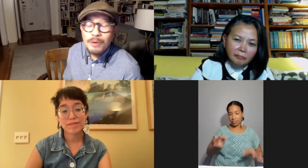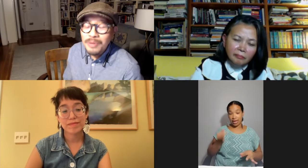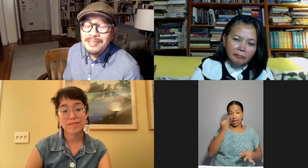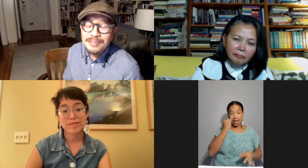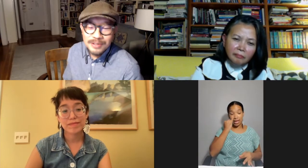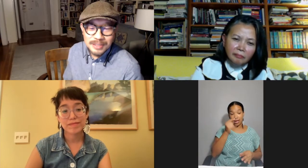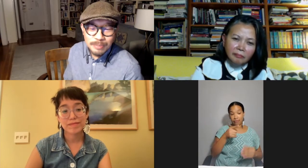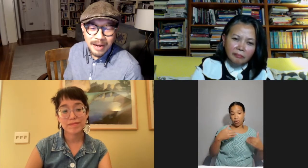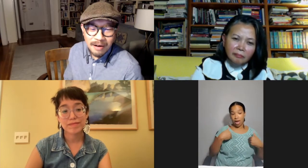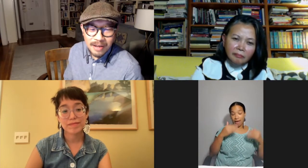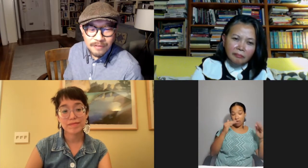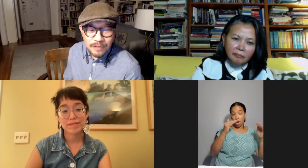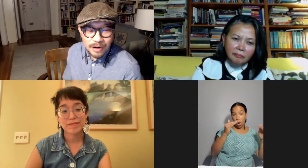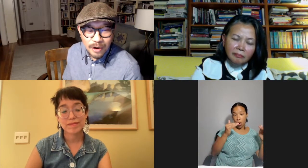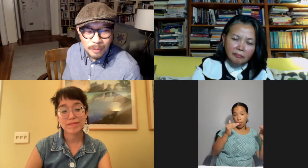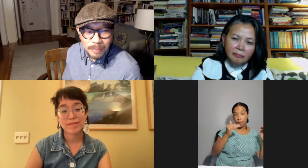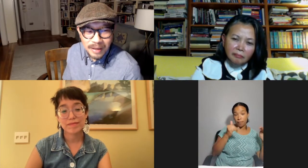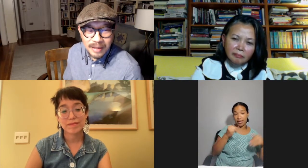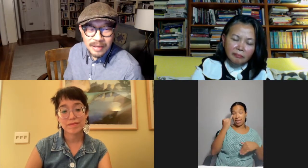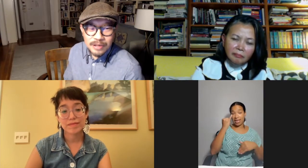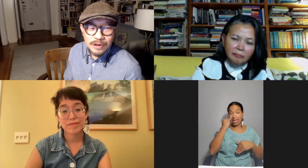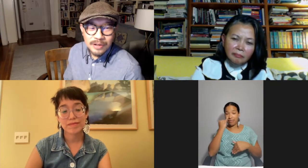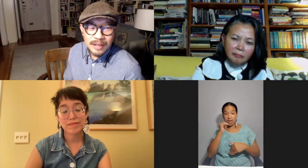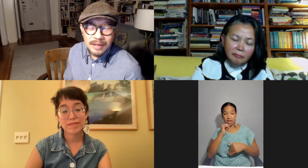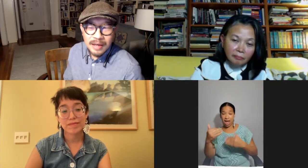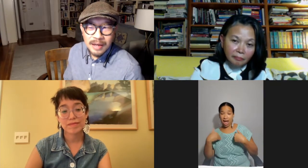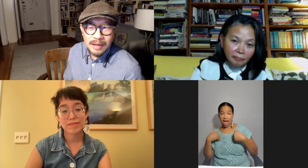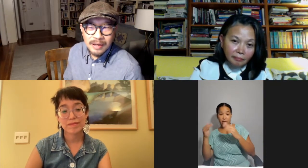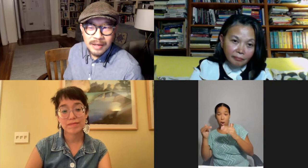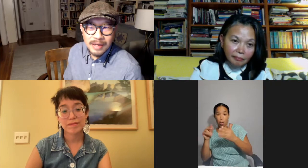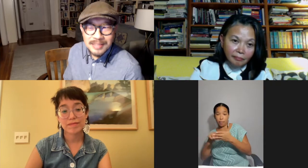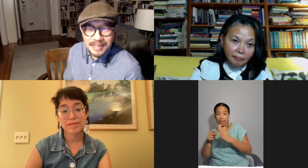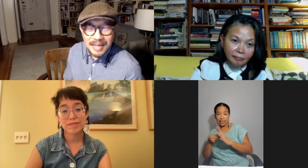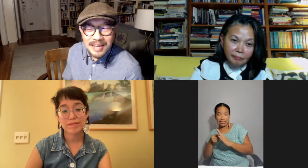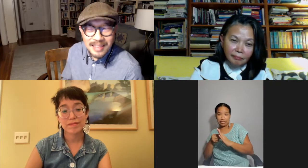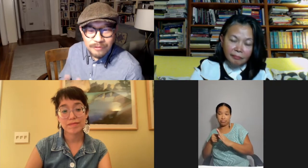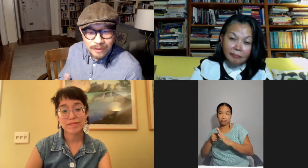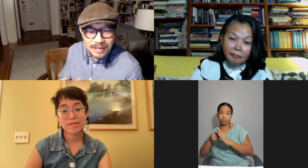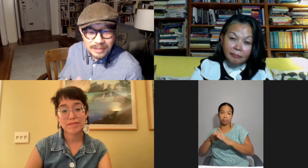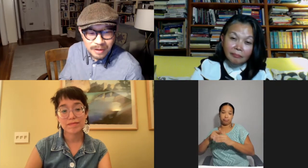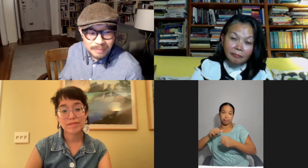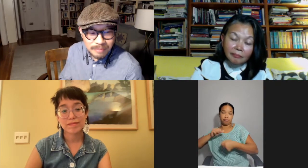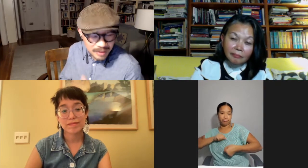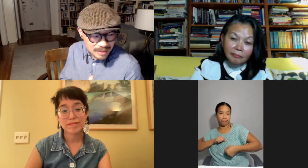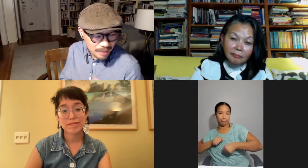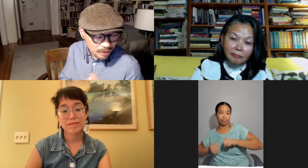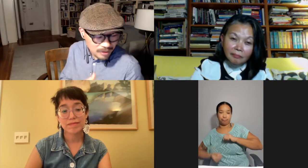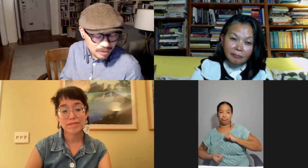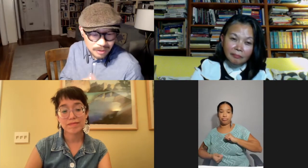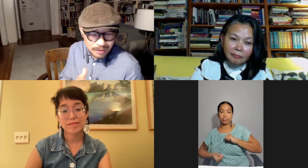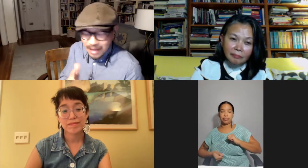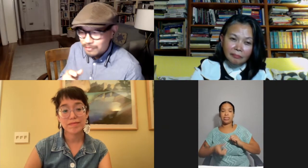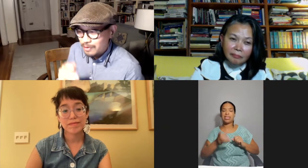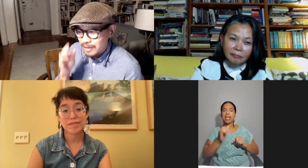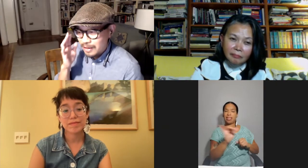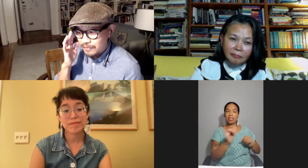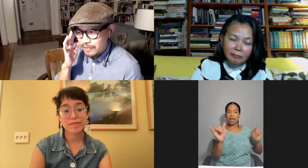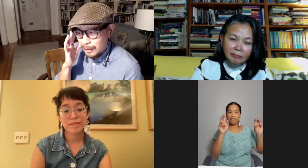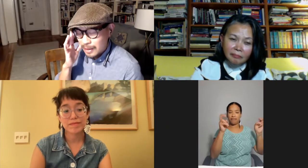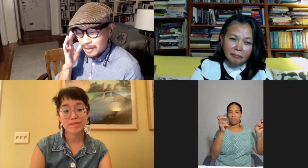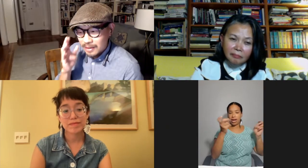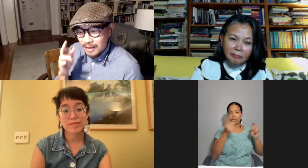if you're hopeless, you're in despair. And if you're in hope, it's kind of that phrase from the Cyborg's quote, half